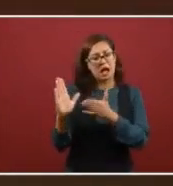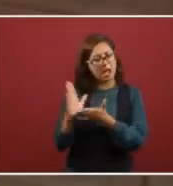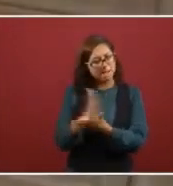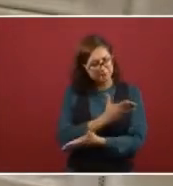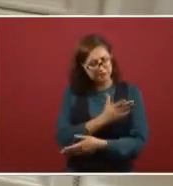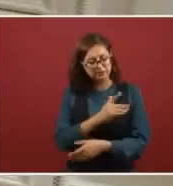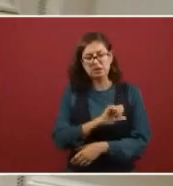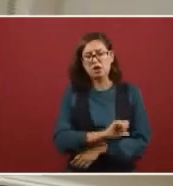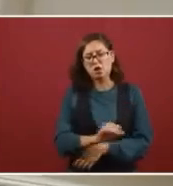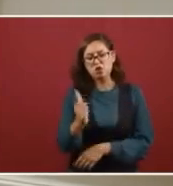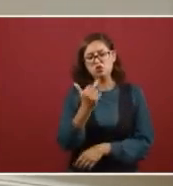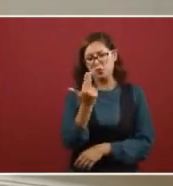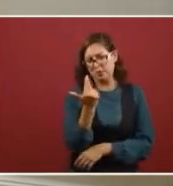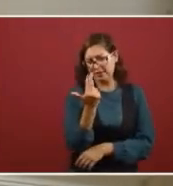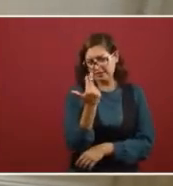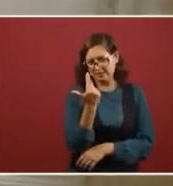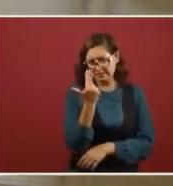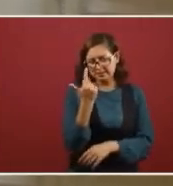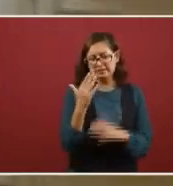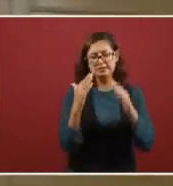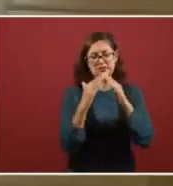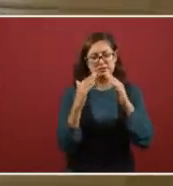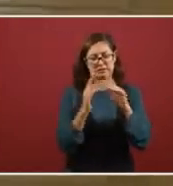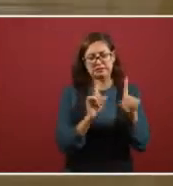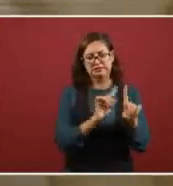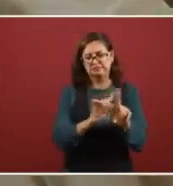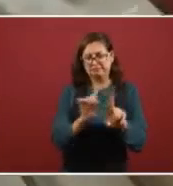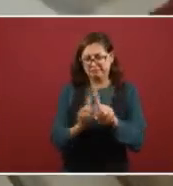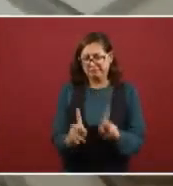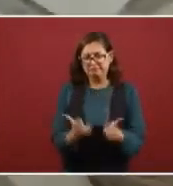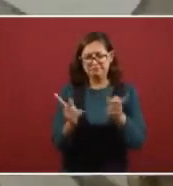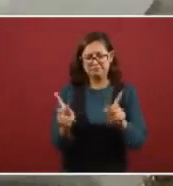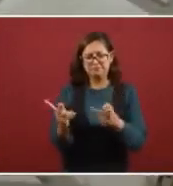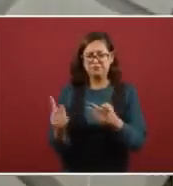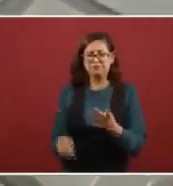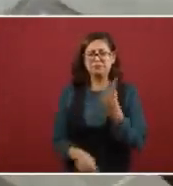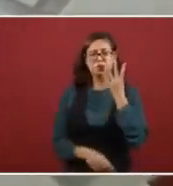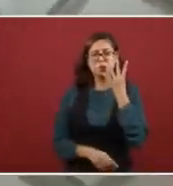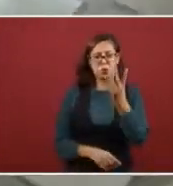so we're going to be selling 25 pieces of